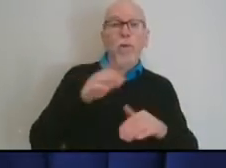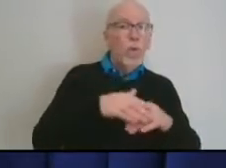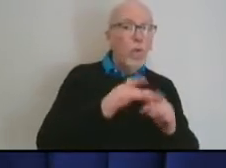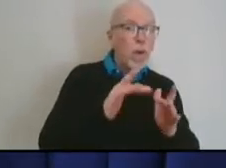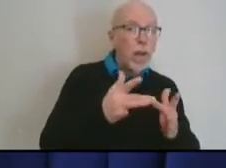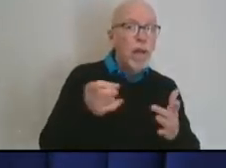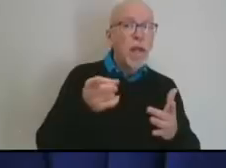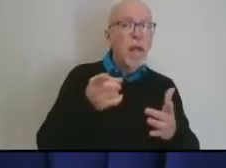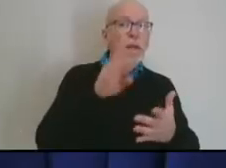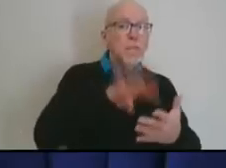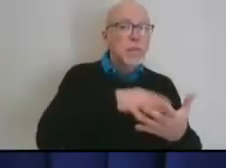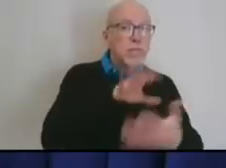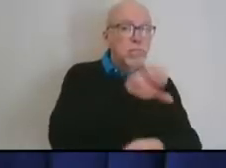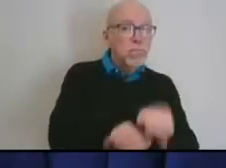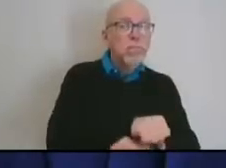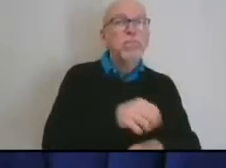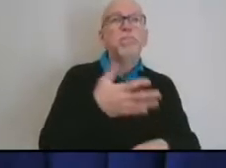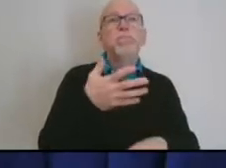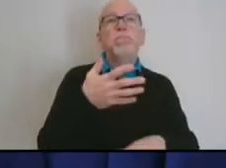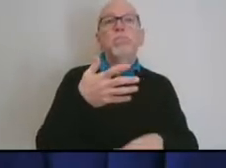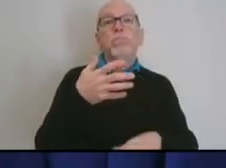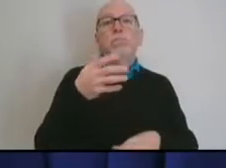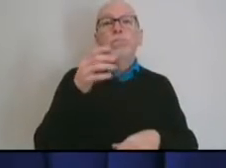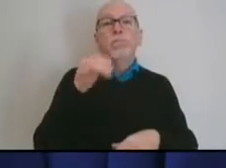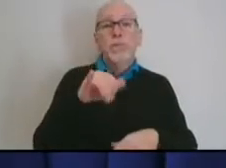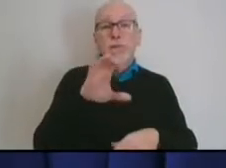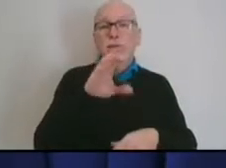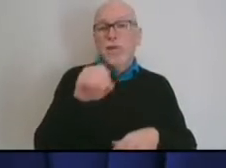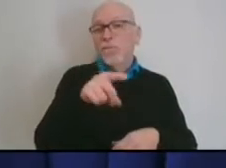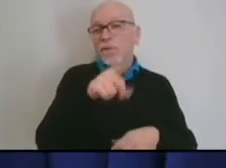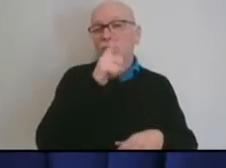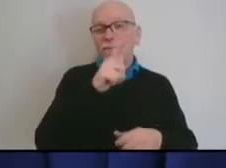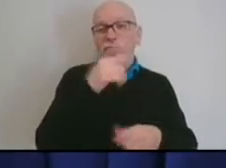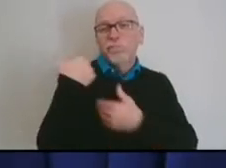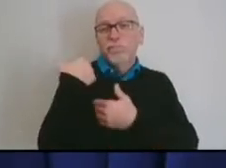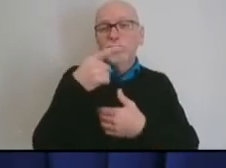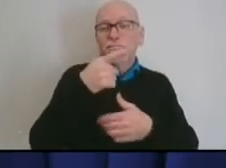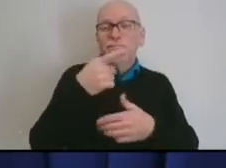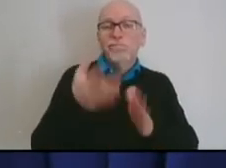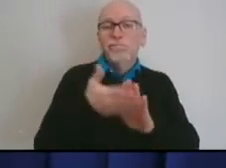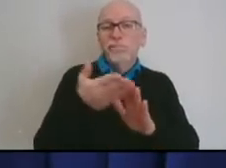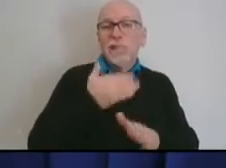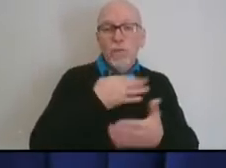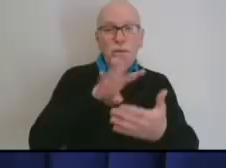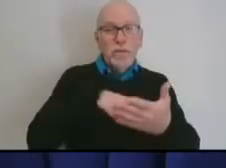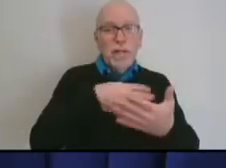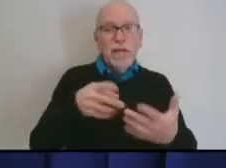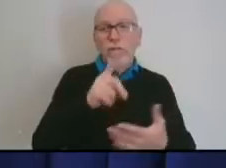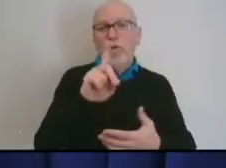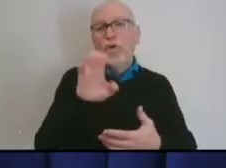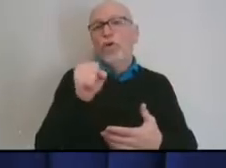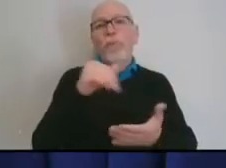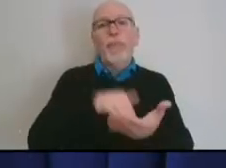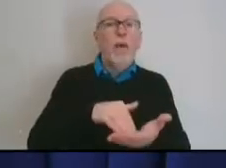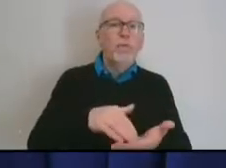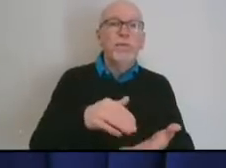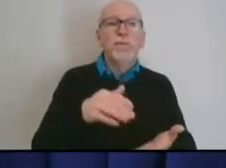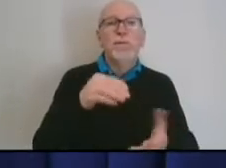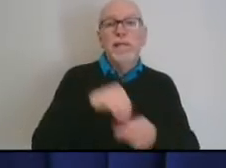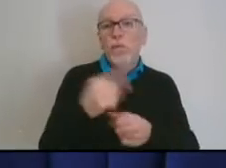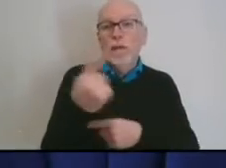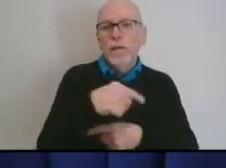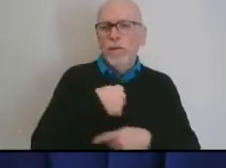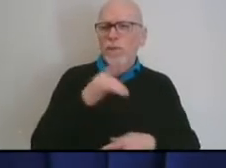get it scheduled. Got a company, Zotec, who is scheduling hundreds of thousands, by the way, some in a day. We did